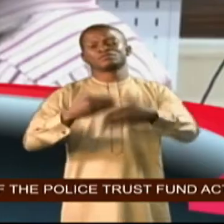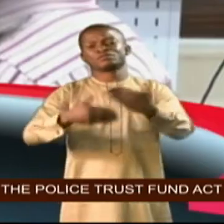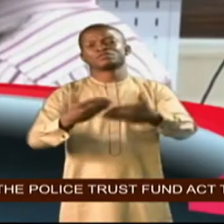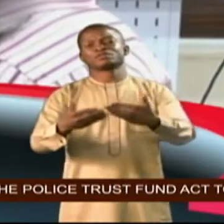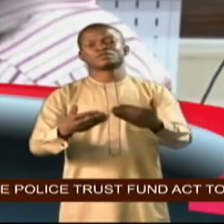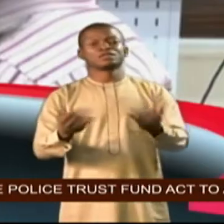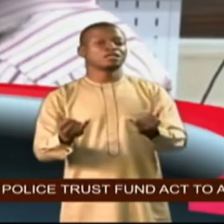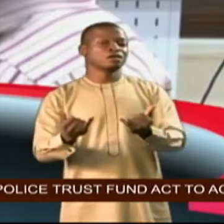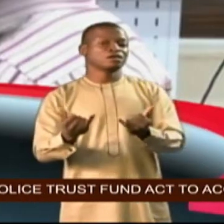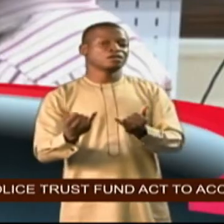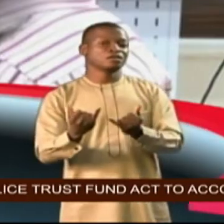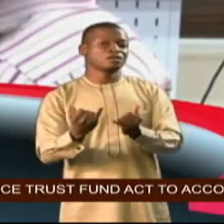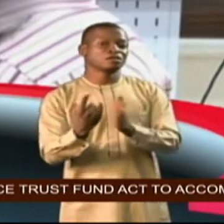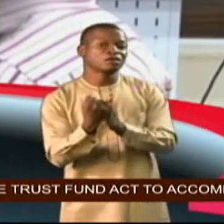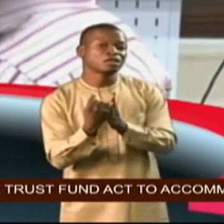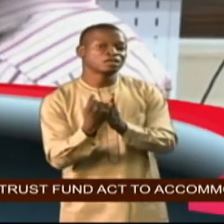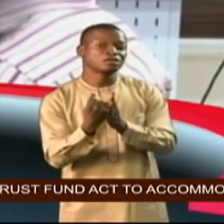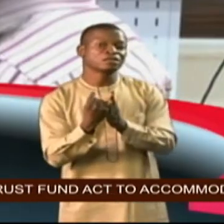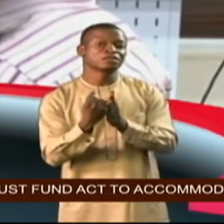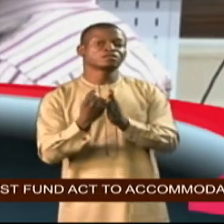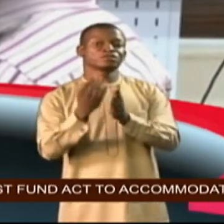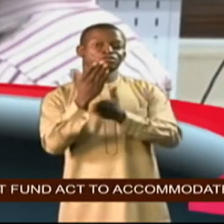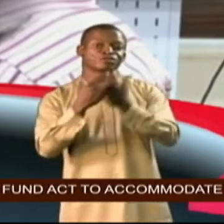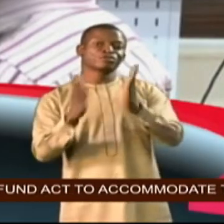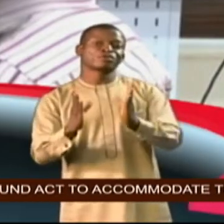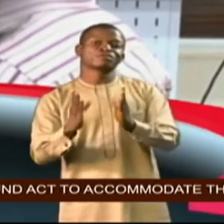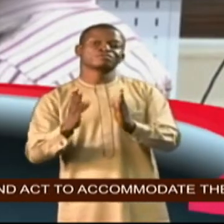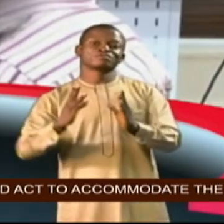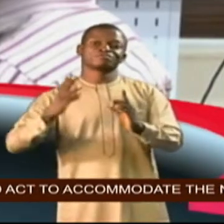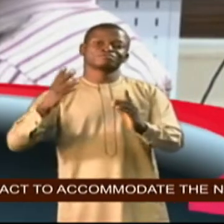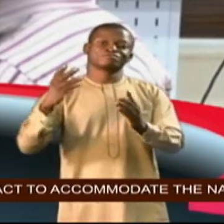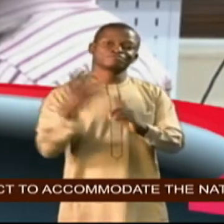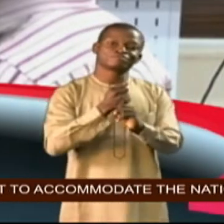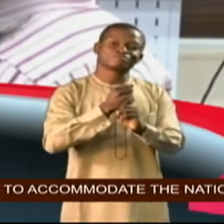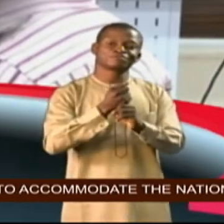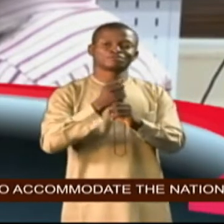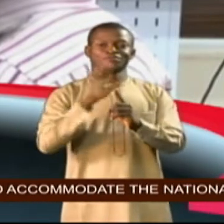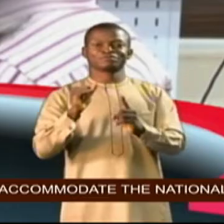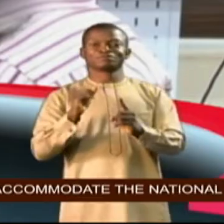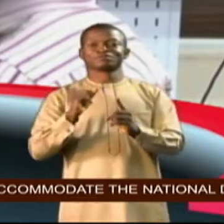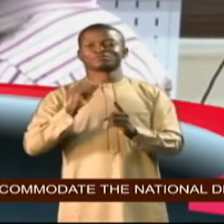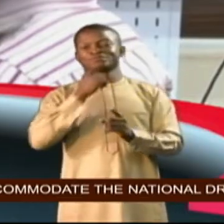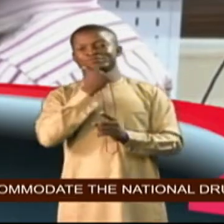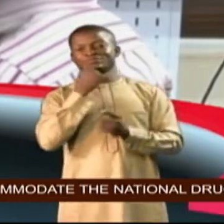candidate apprehended for alleged impersonation. Olainka Ojo reports.